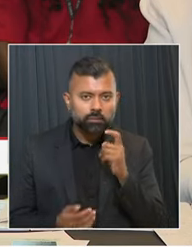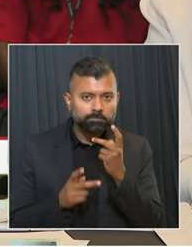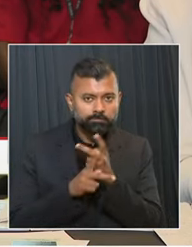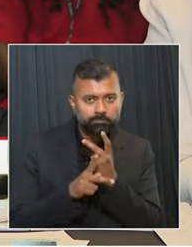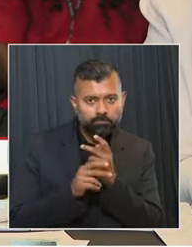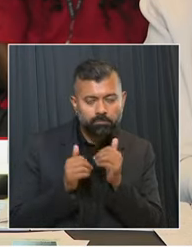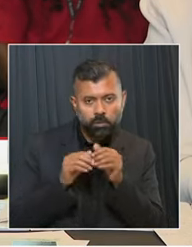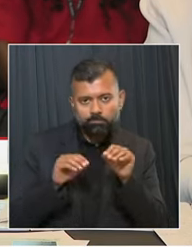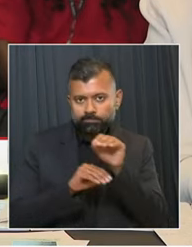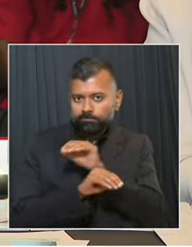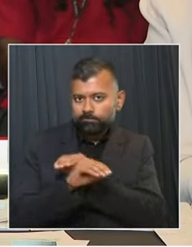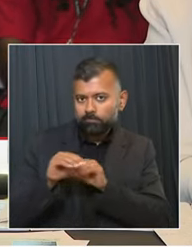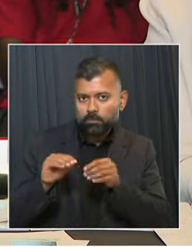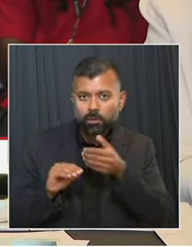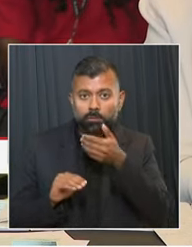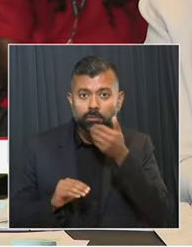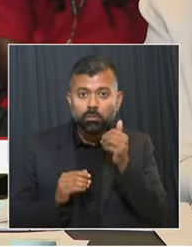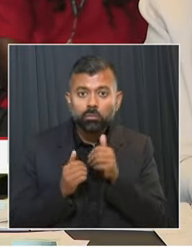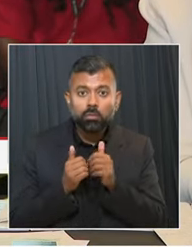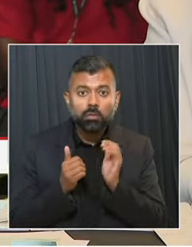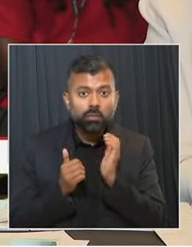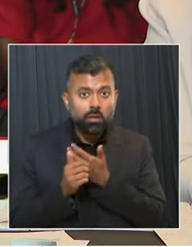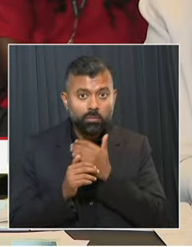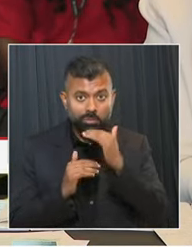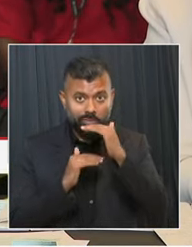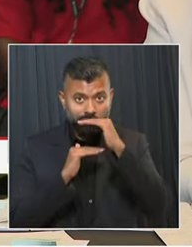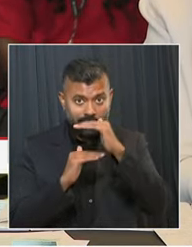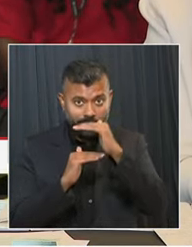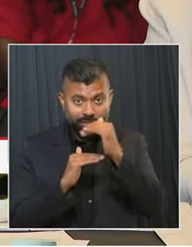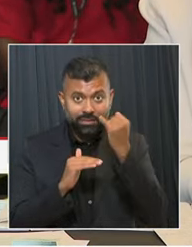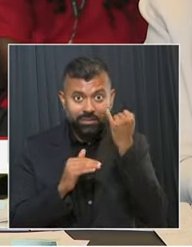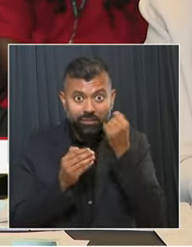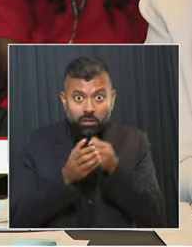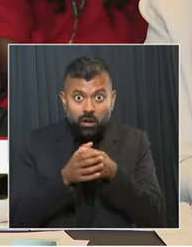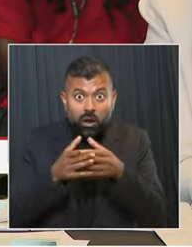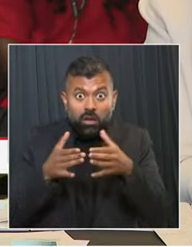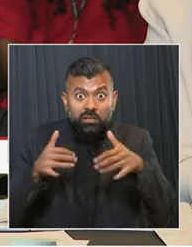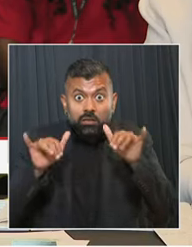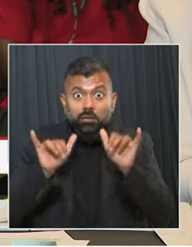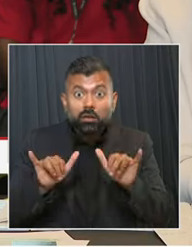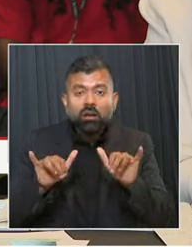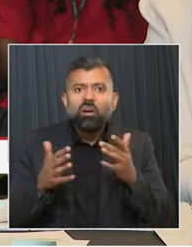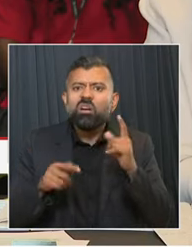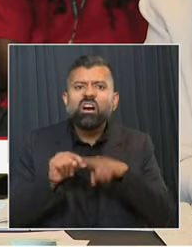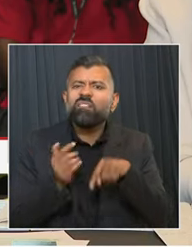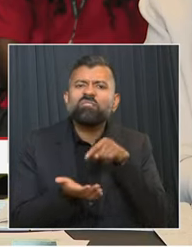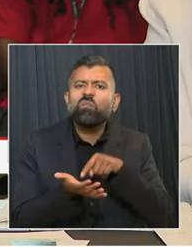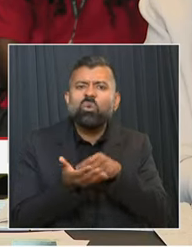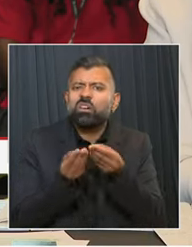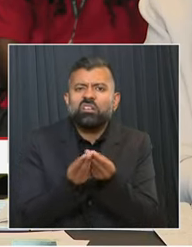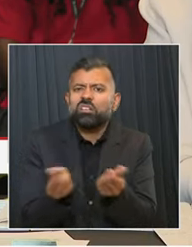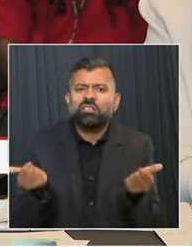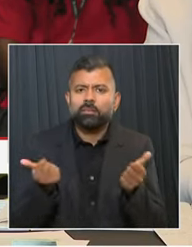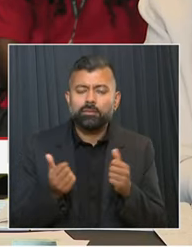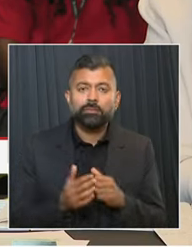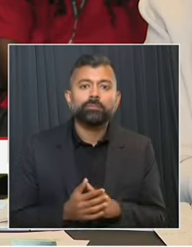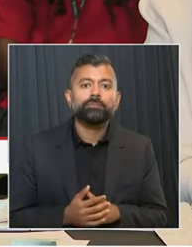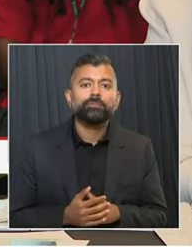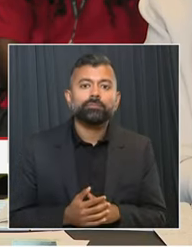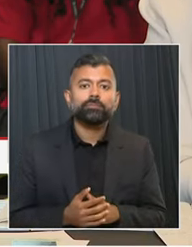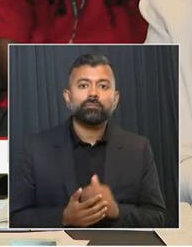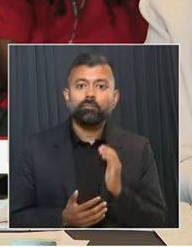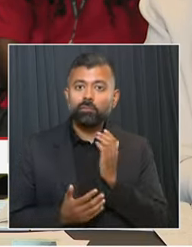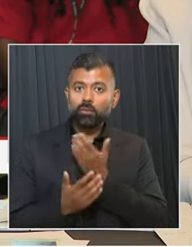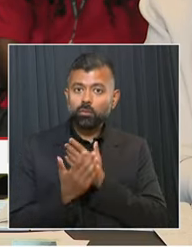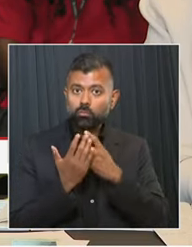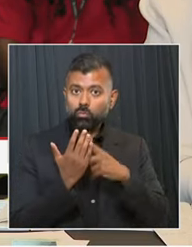program. We currently, I think there are training and work requirements associated with TANF